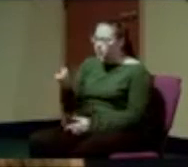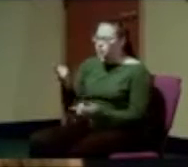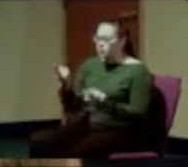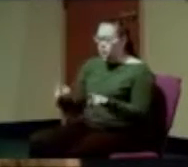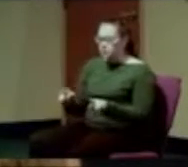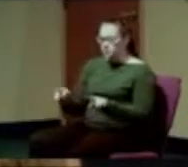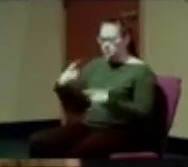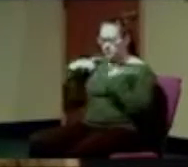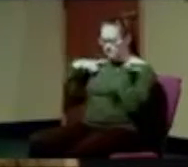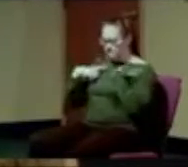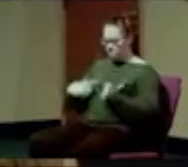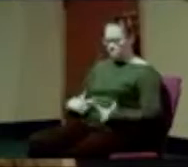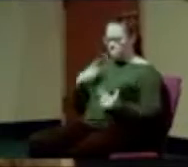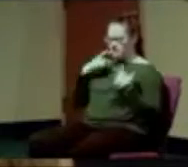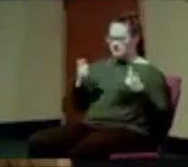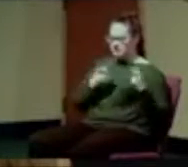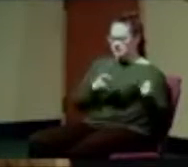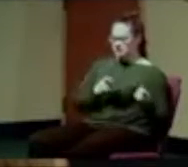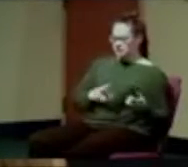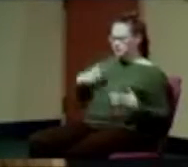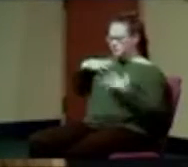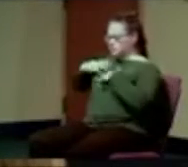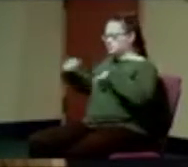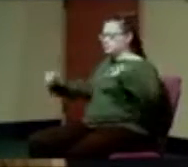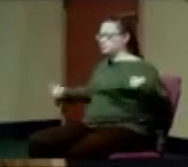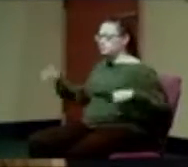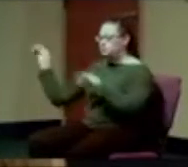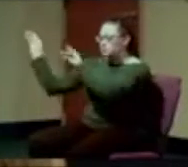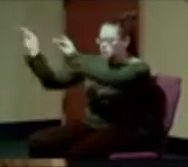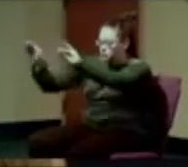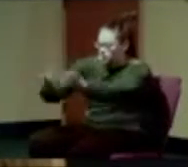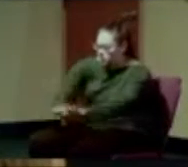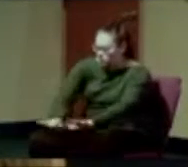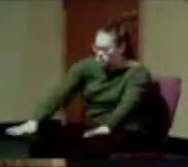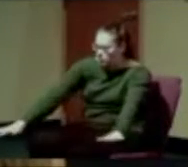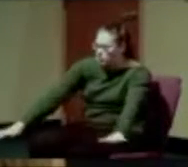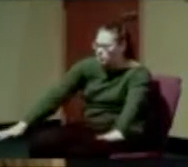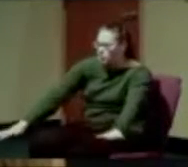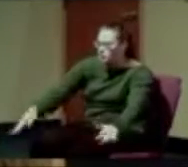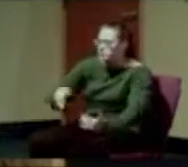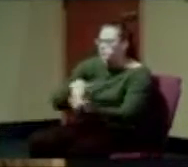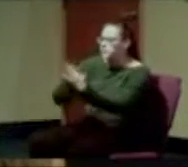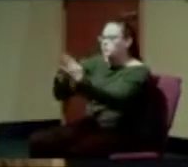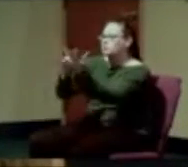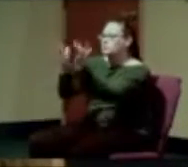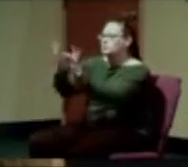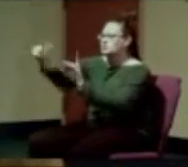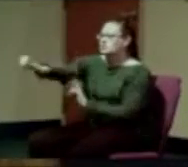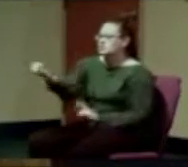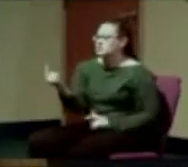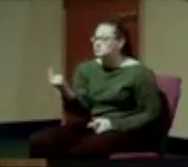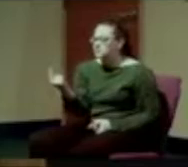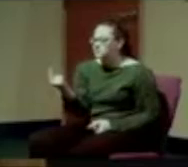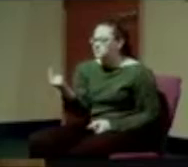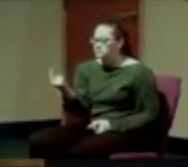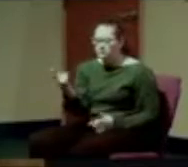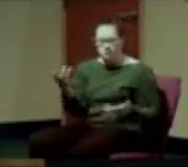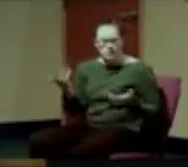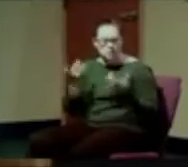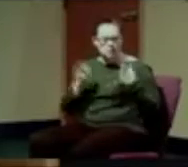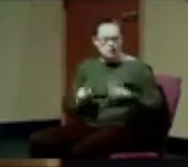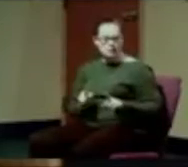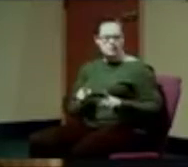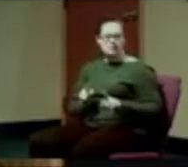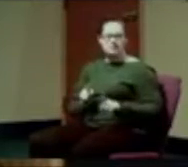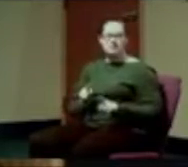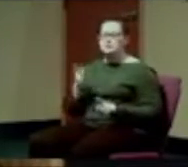and you lay it before Jesus? Staying within the context of this passage in Matthew chapter 21, what happens? There's a couple things I want us to